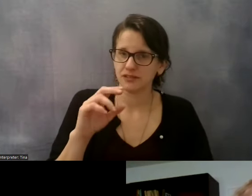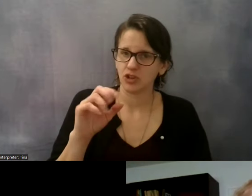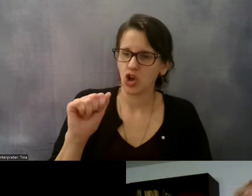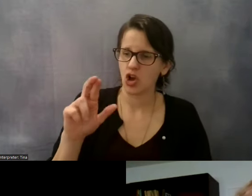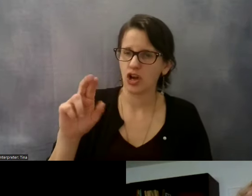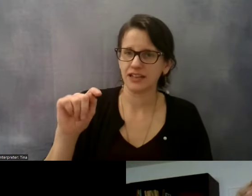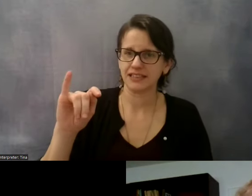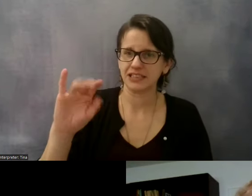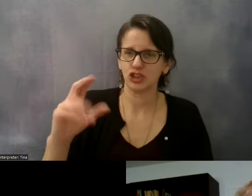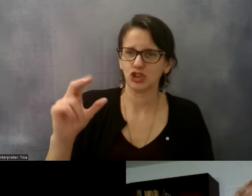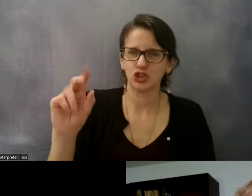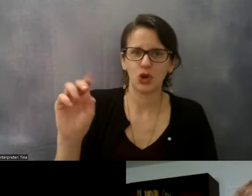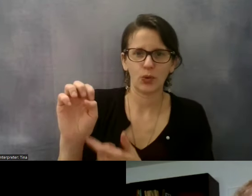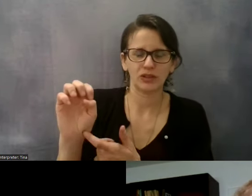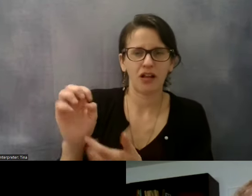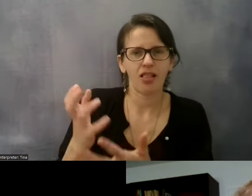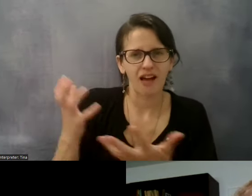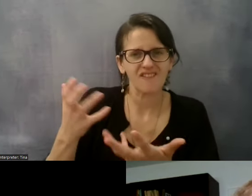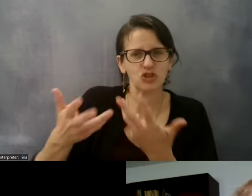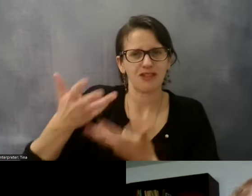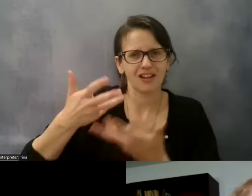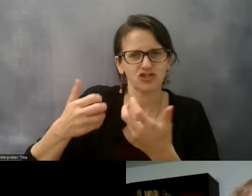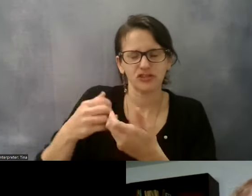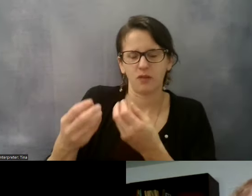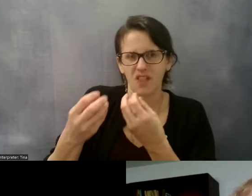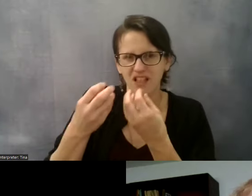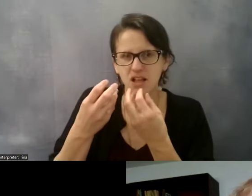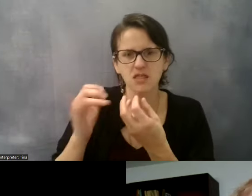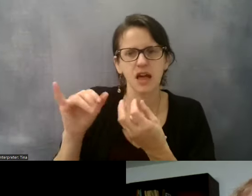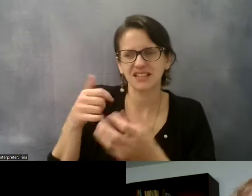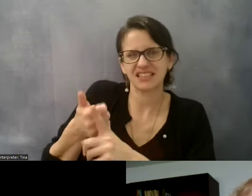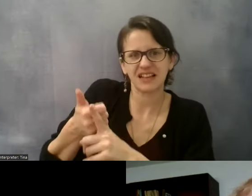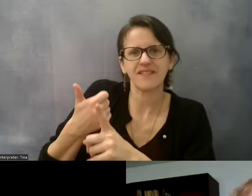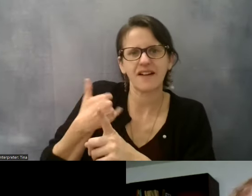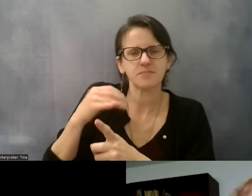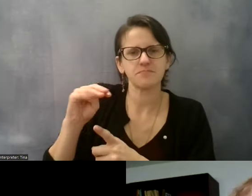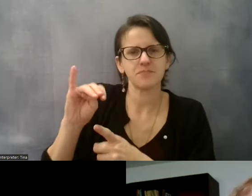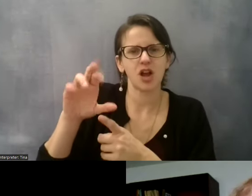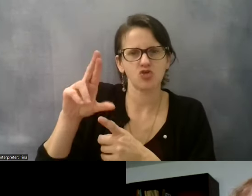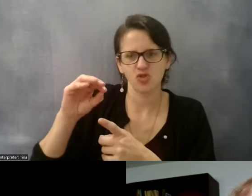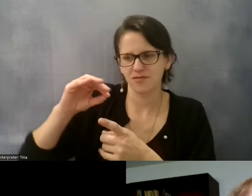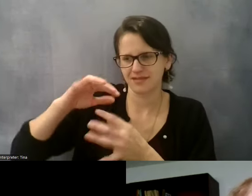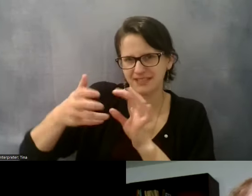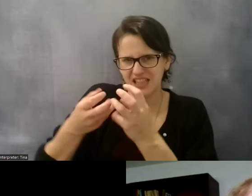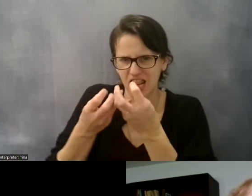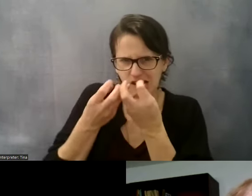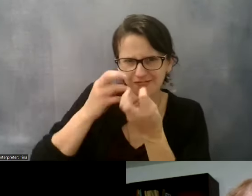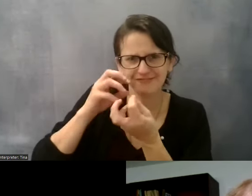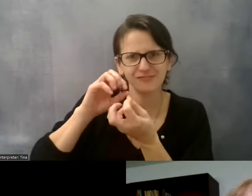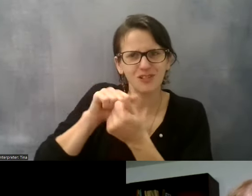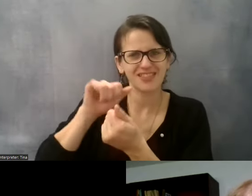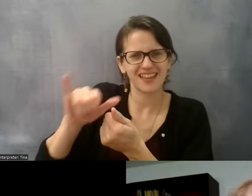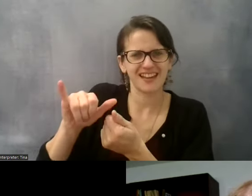artichoke. It's kind of this micro involvement with the product. And